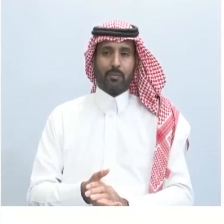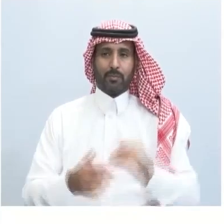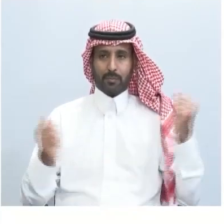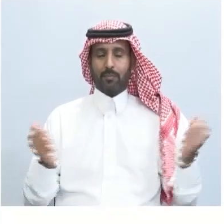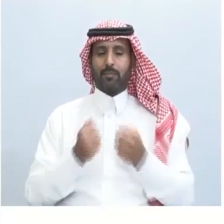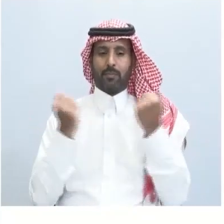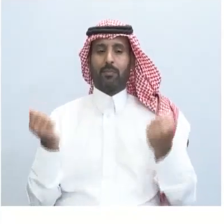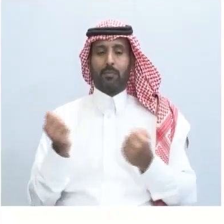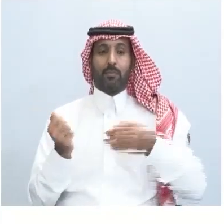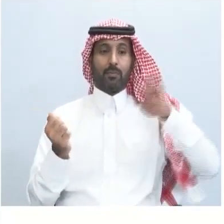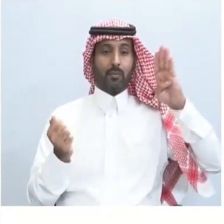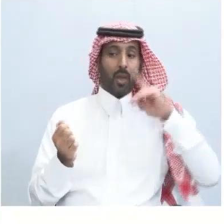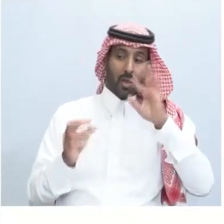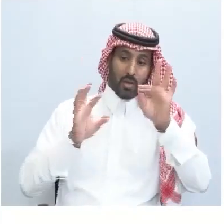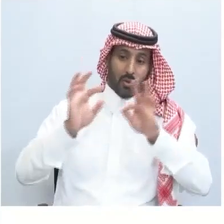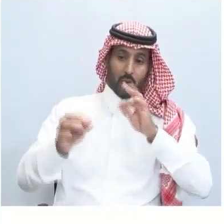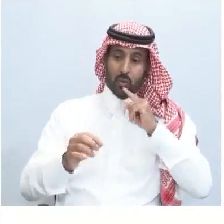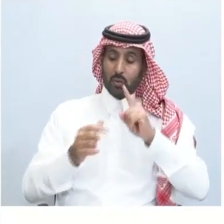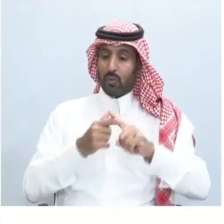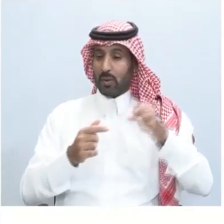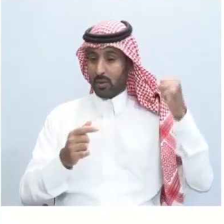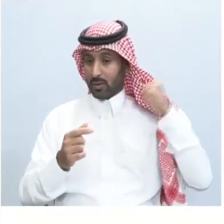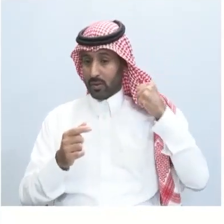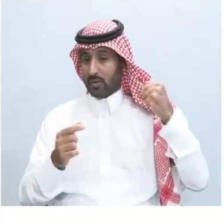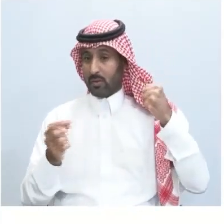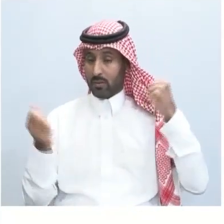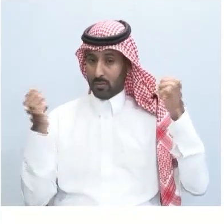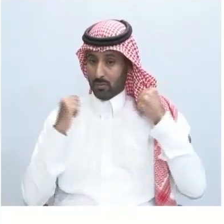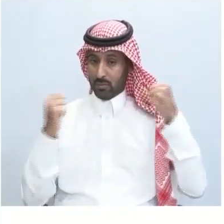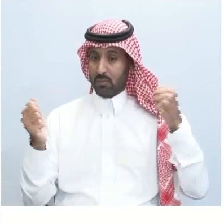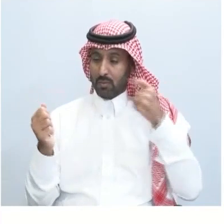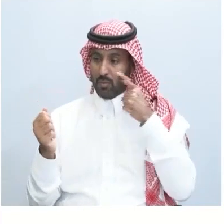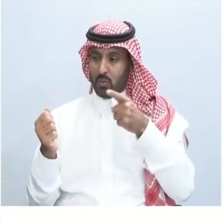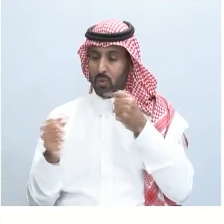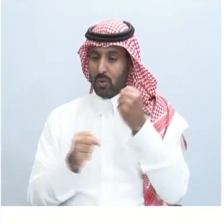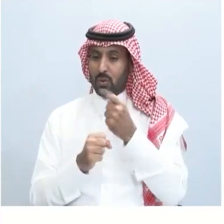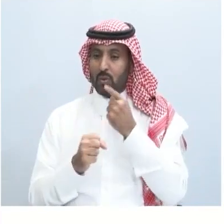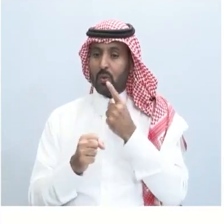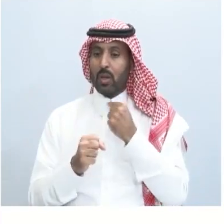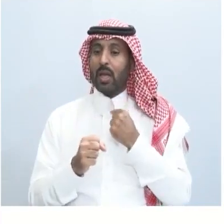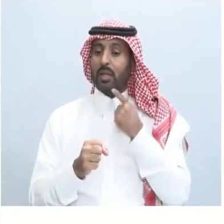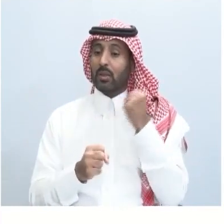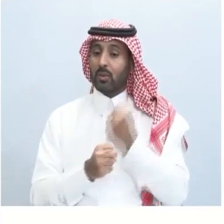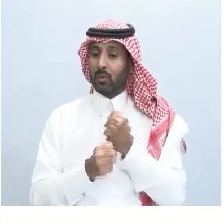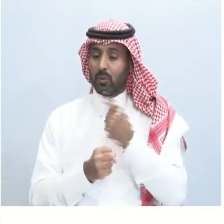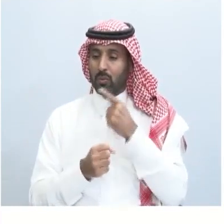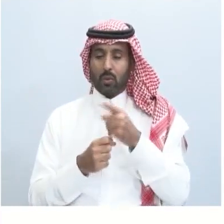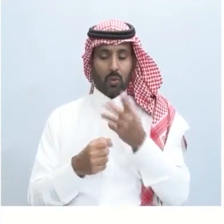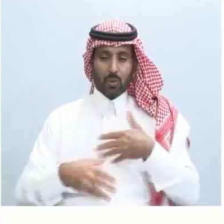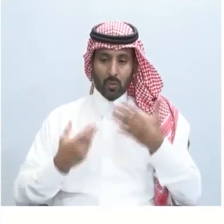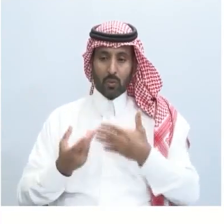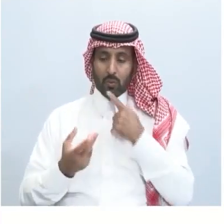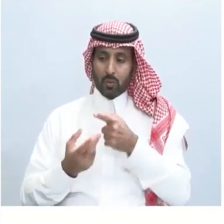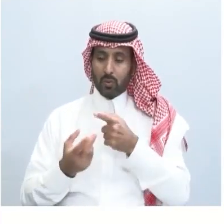Exercise B here, choose a sport or a recreational activity that you like doing. Think about the sport or